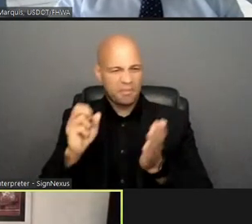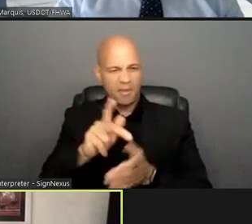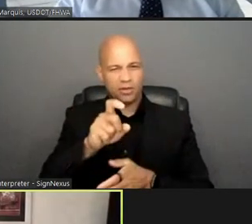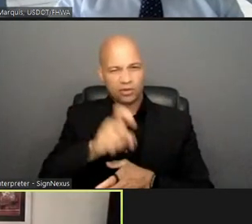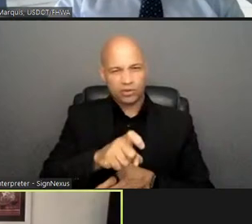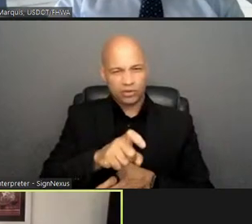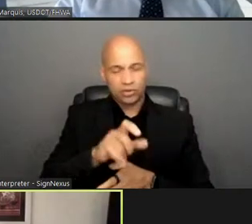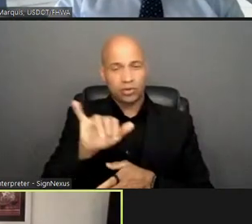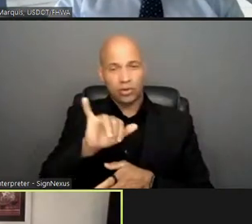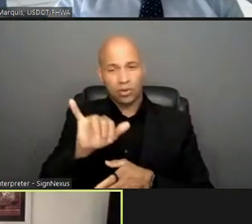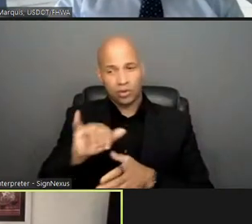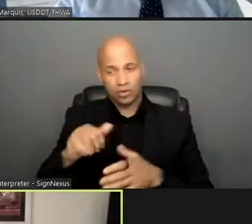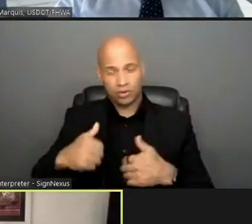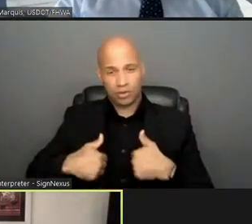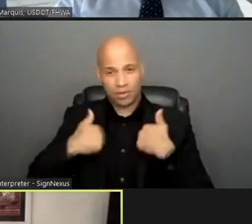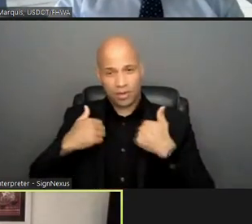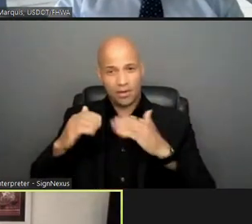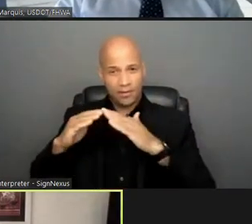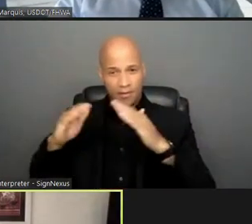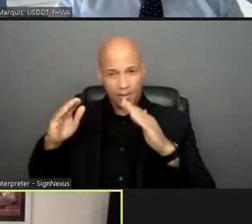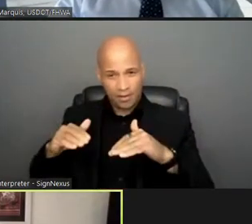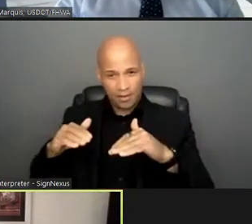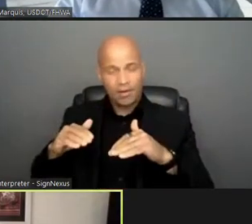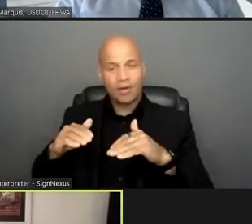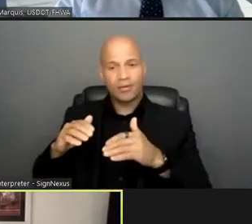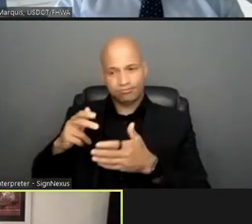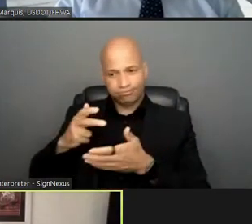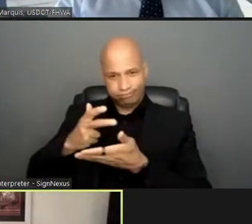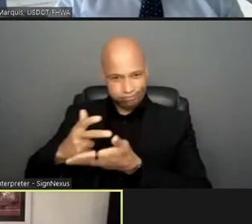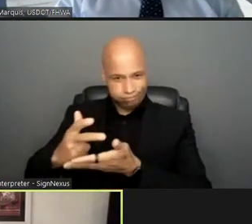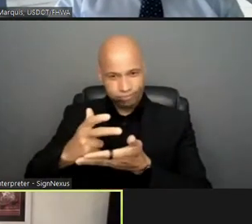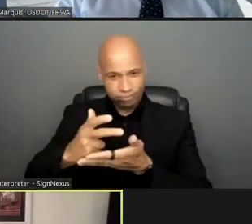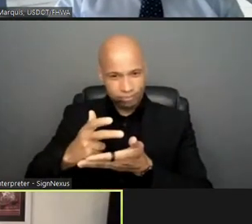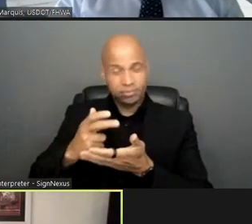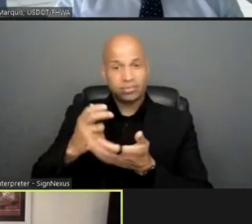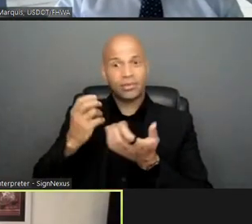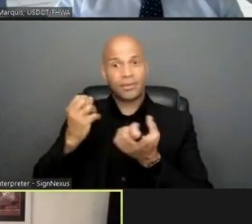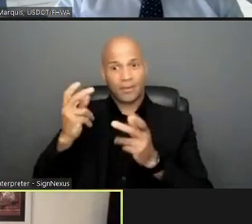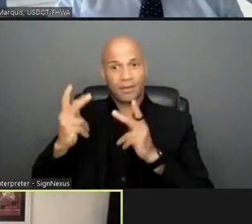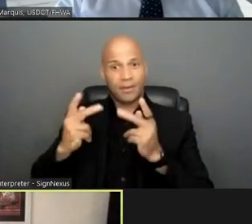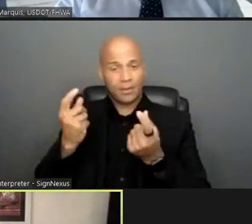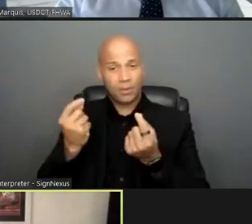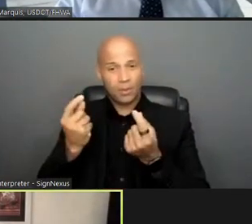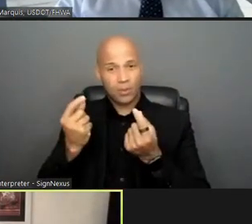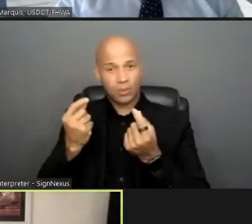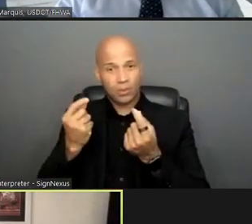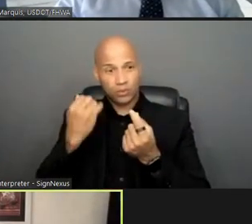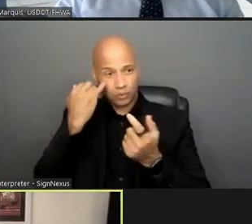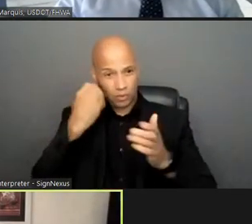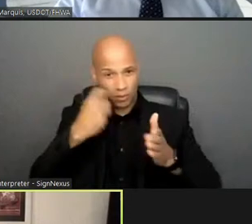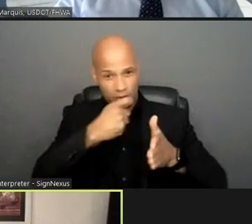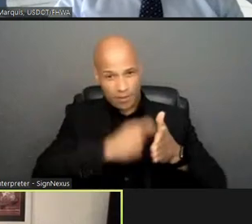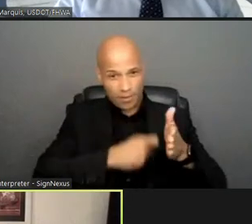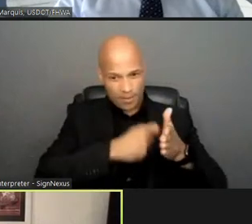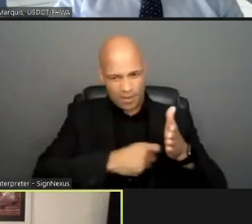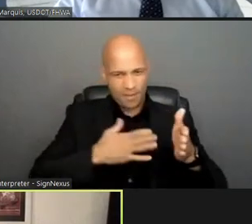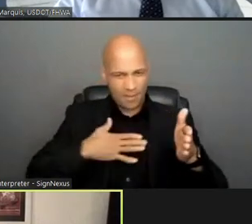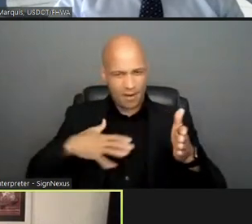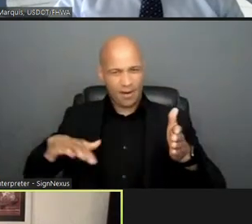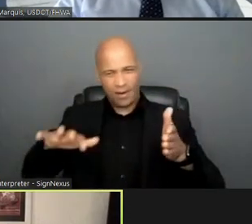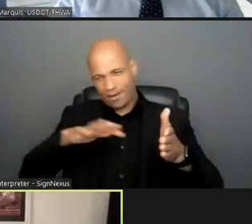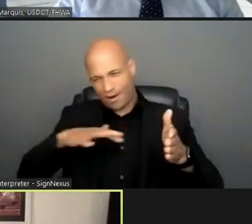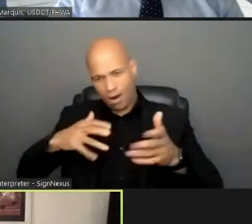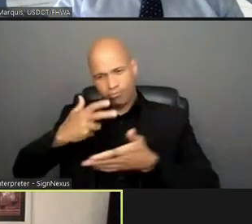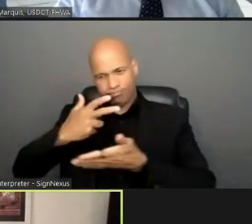parking neighborhoods like mine in Harlem will become inundated with commuters searching for free parking once the congestion pricing takes effect this is not